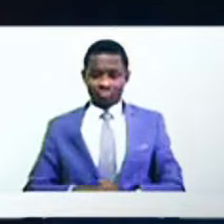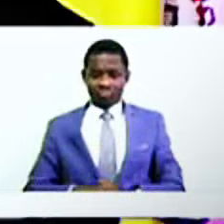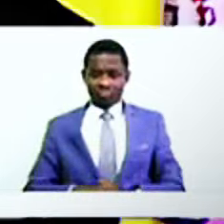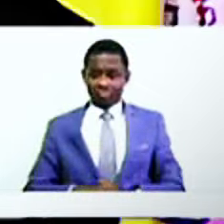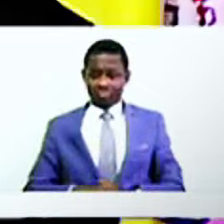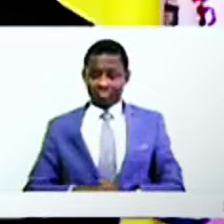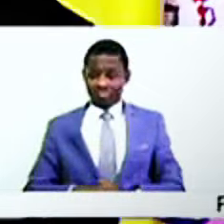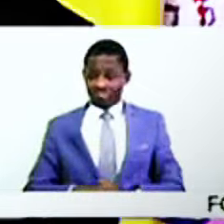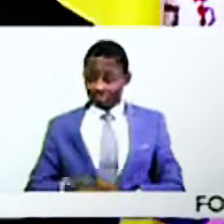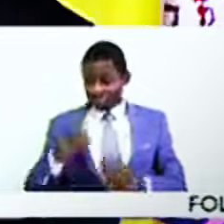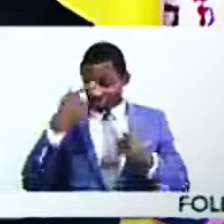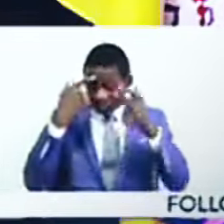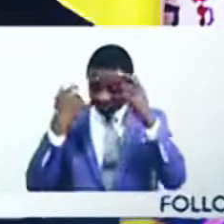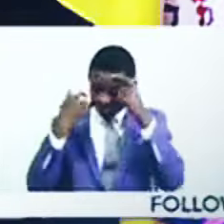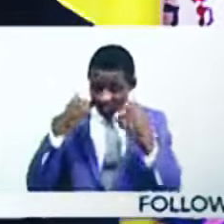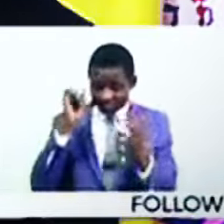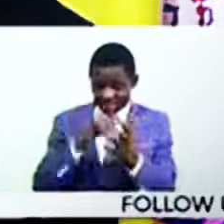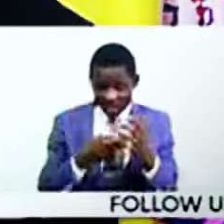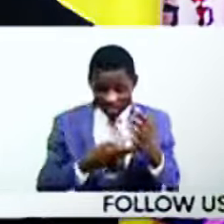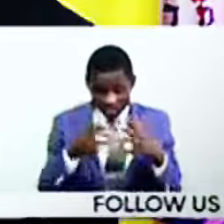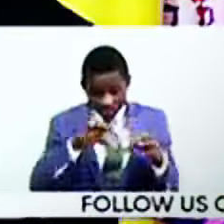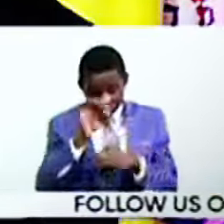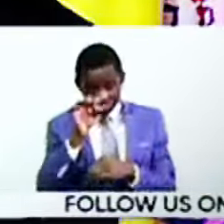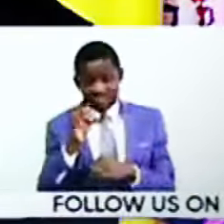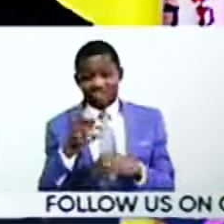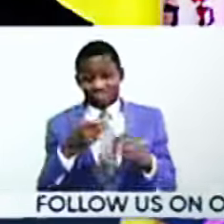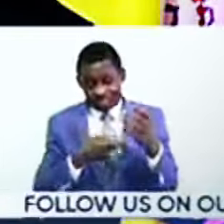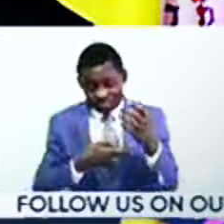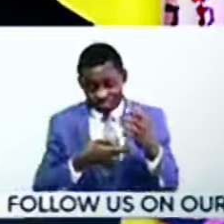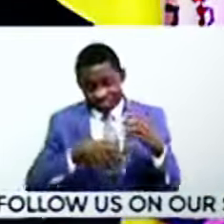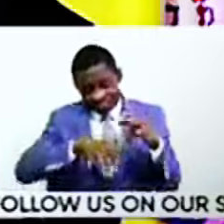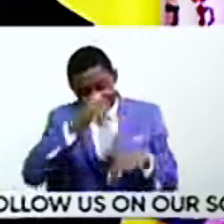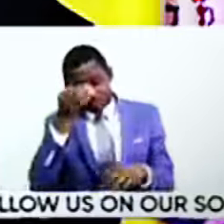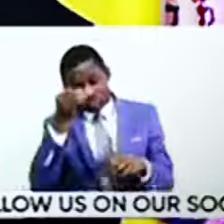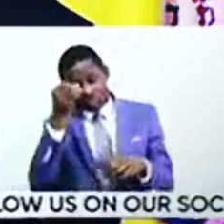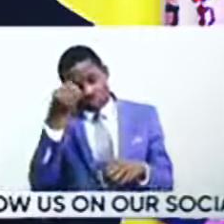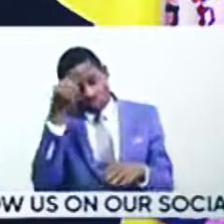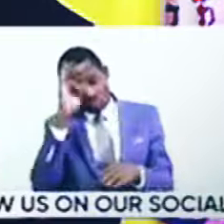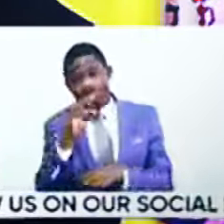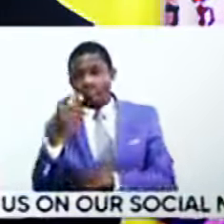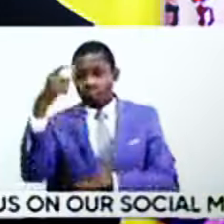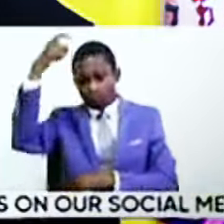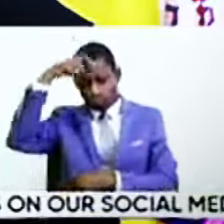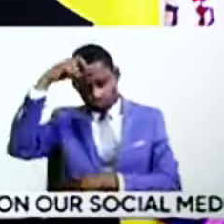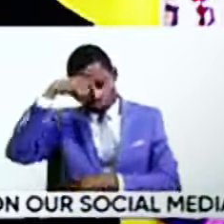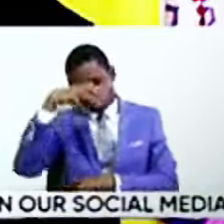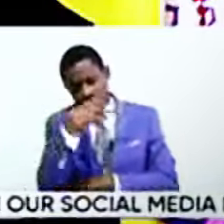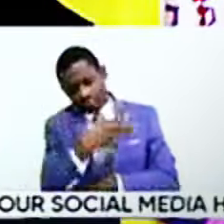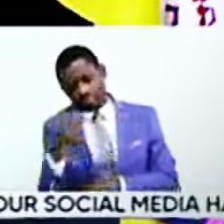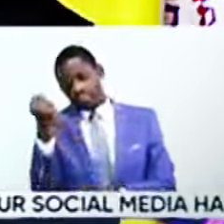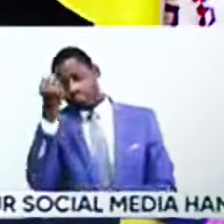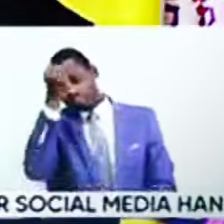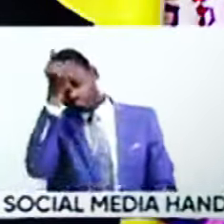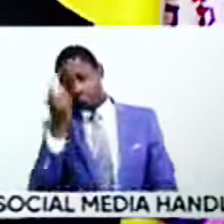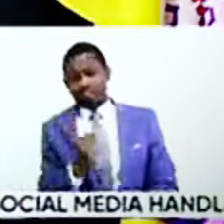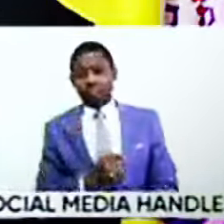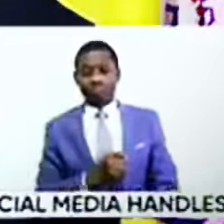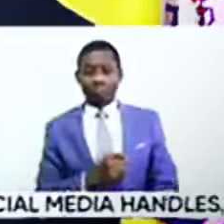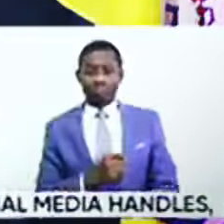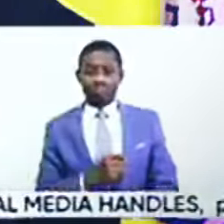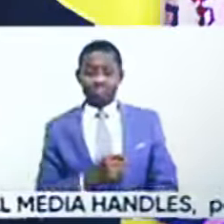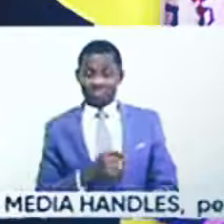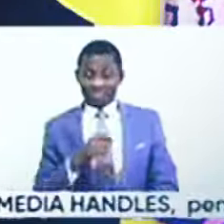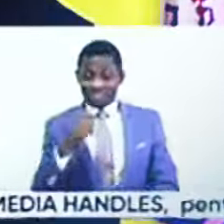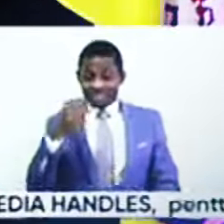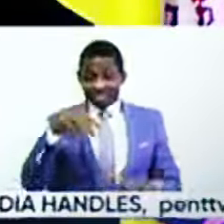He's the Spirit of wisdom. Oh yeah, nyansa hum. And of understanding. Any in hunumu. The Spirit of